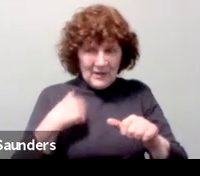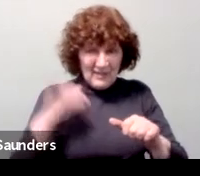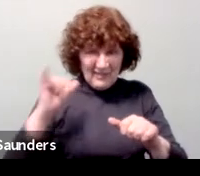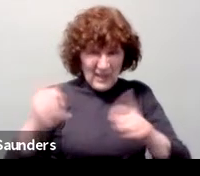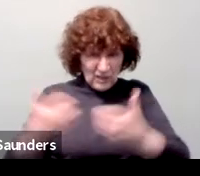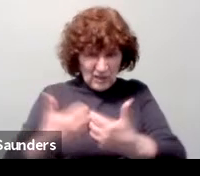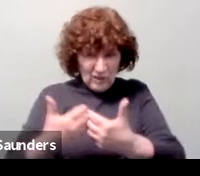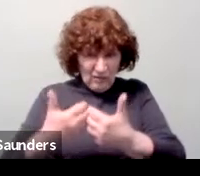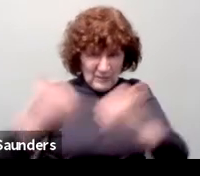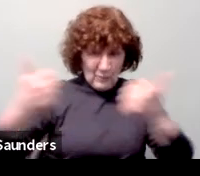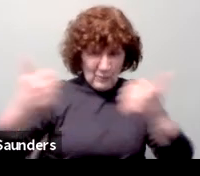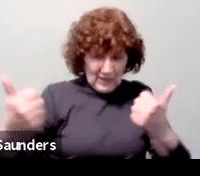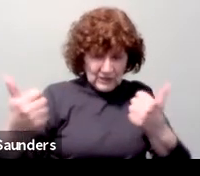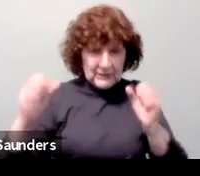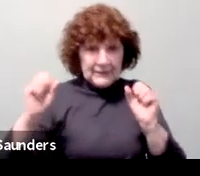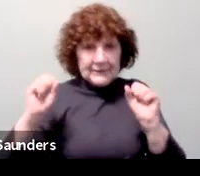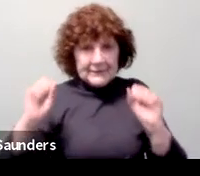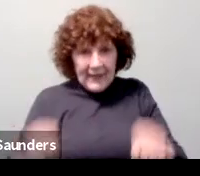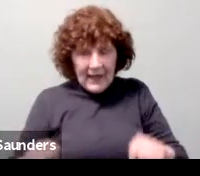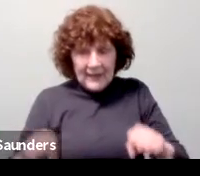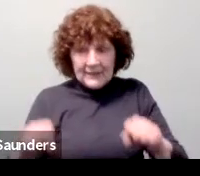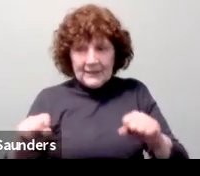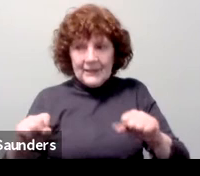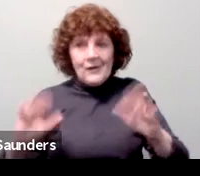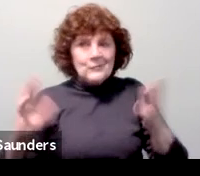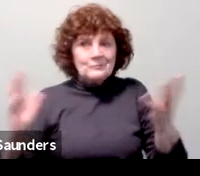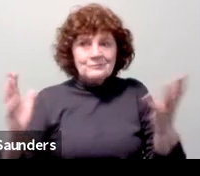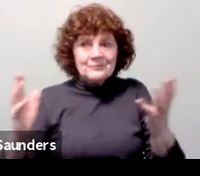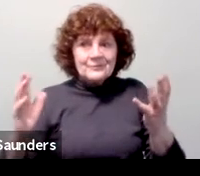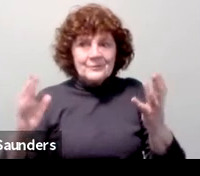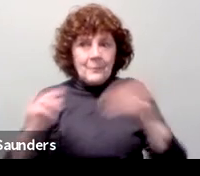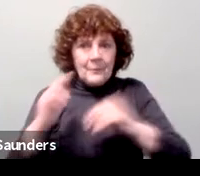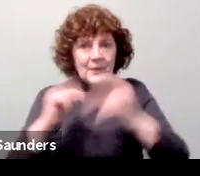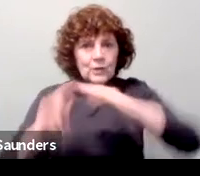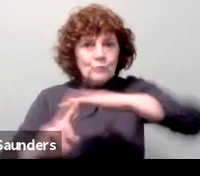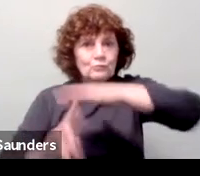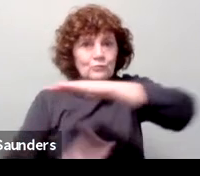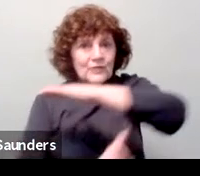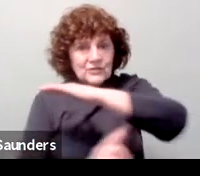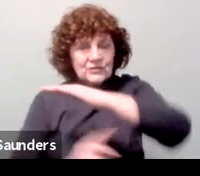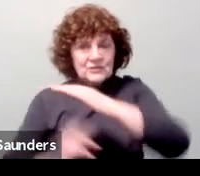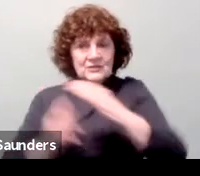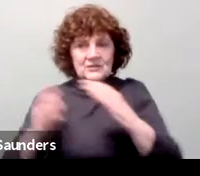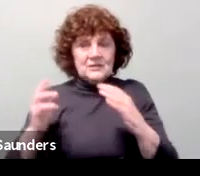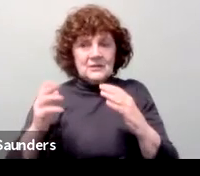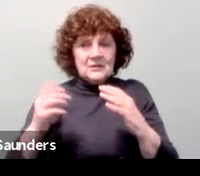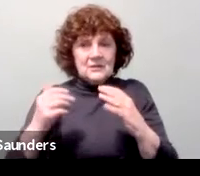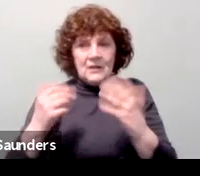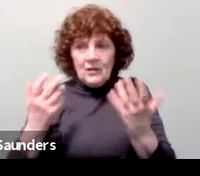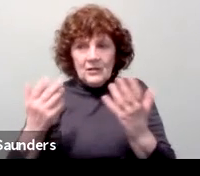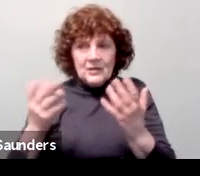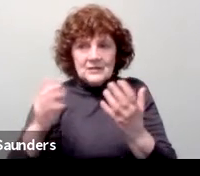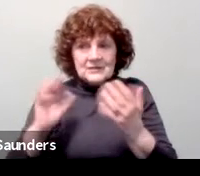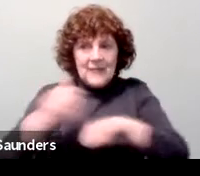can be bridged by relationship, by acceptance, and by